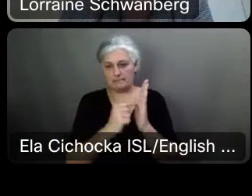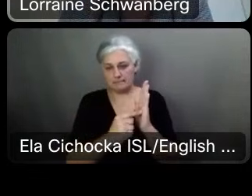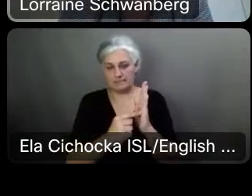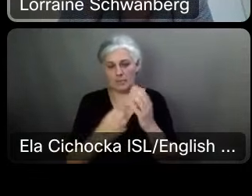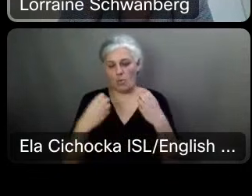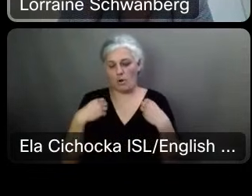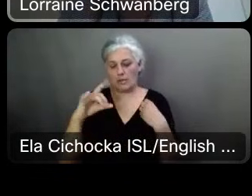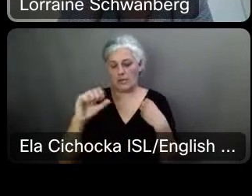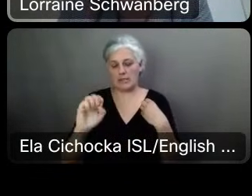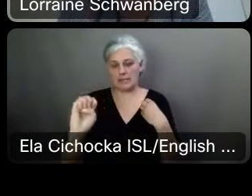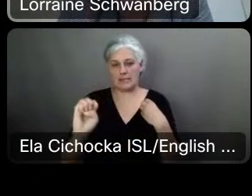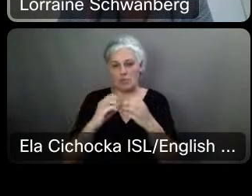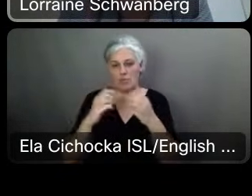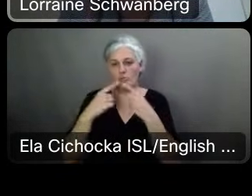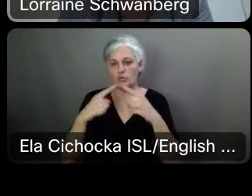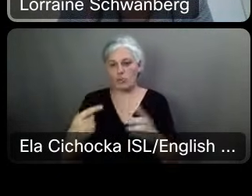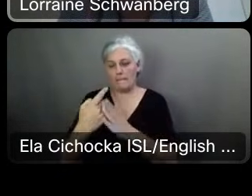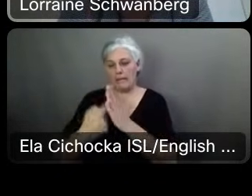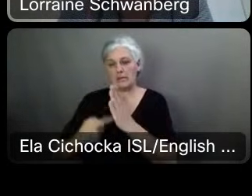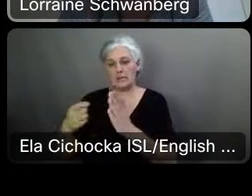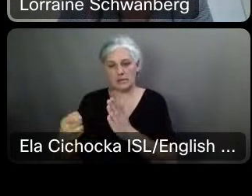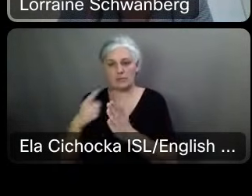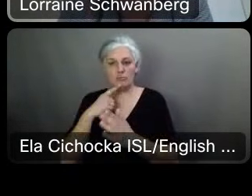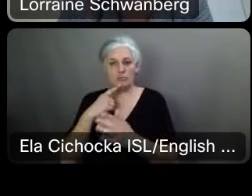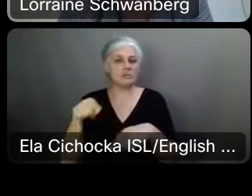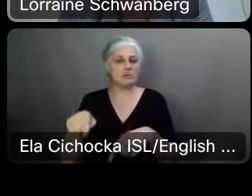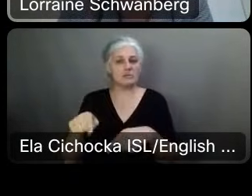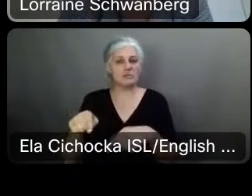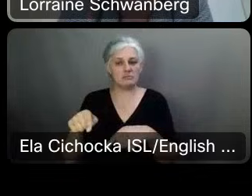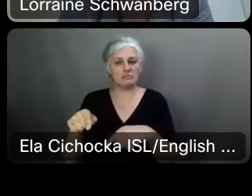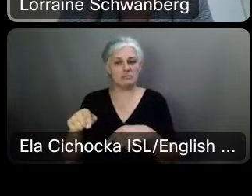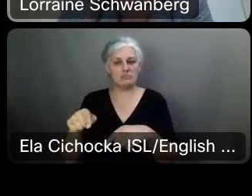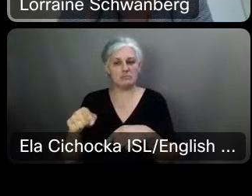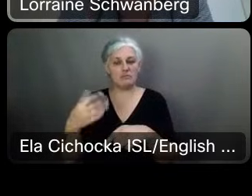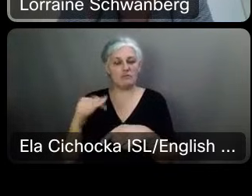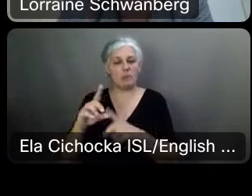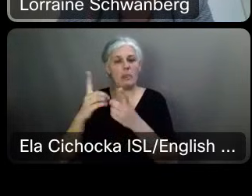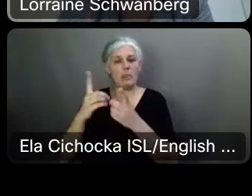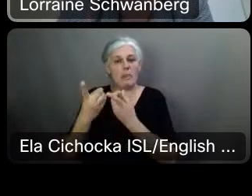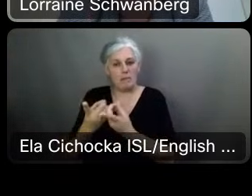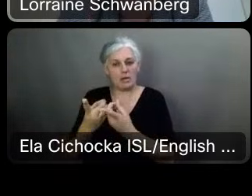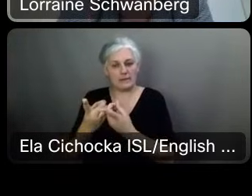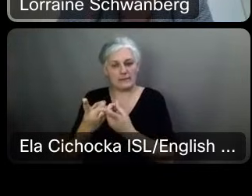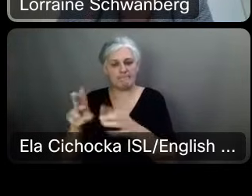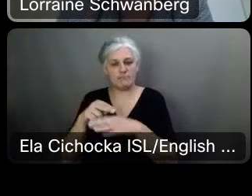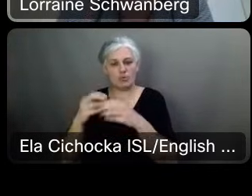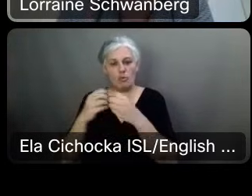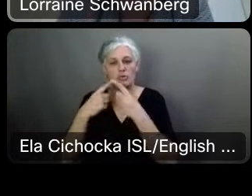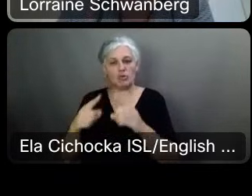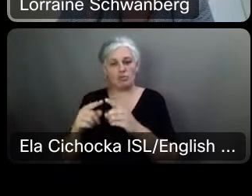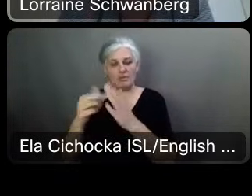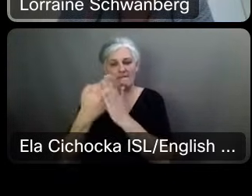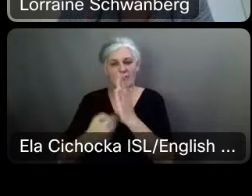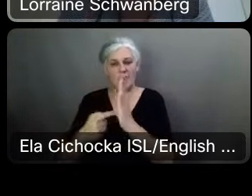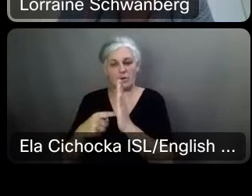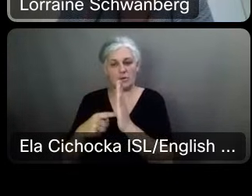HSE Open Disclosure policy, but that's very much stemming from the Department of Health National Open Disclosure Framework as well. There's